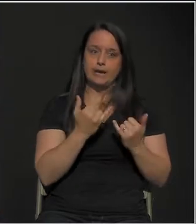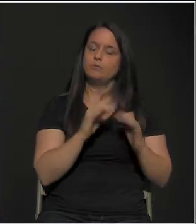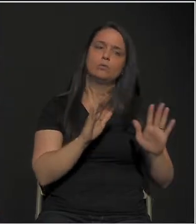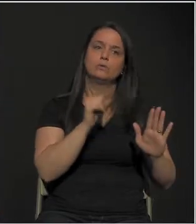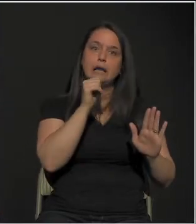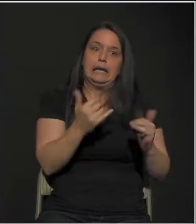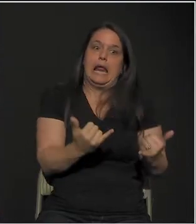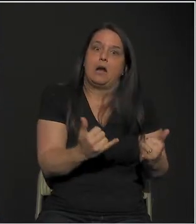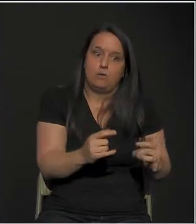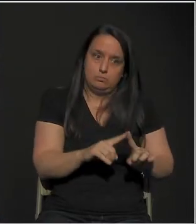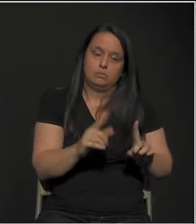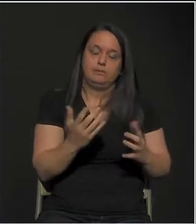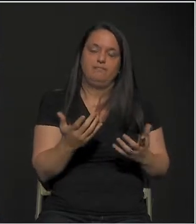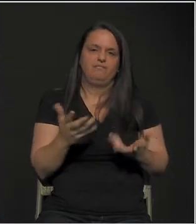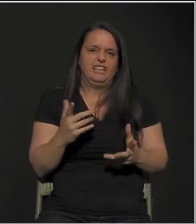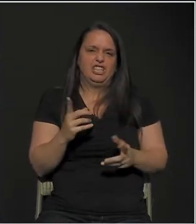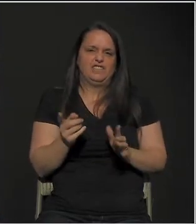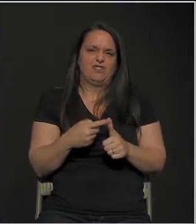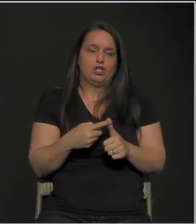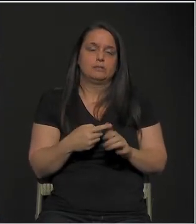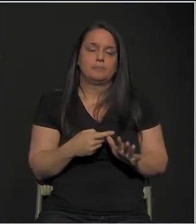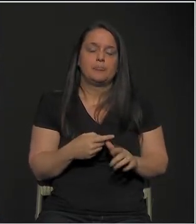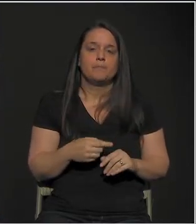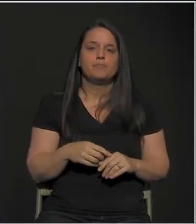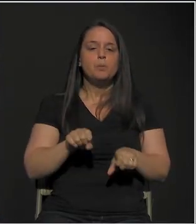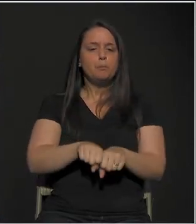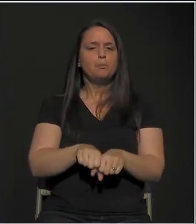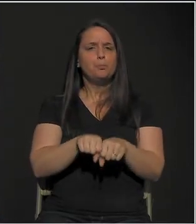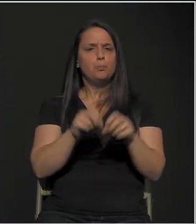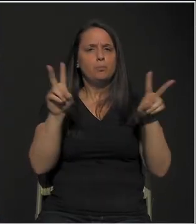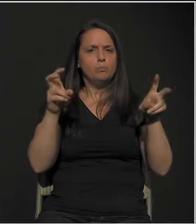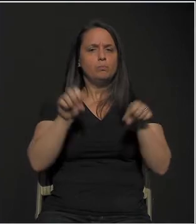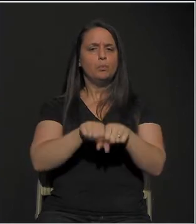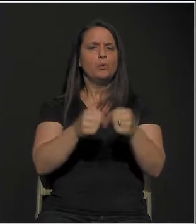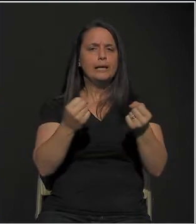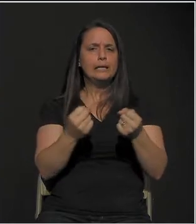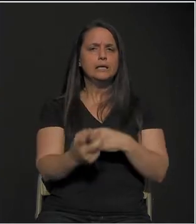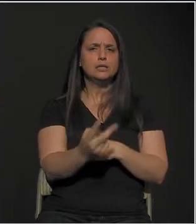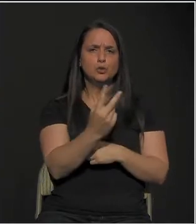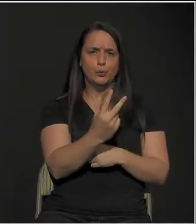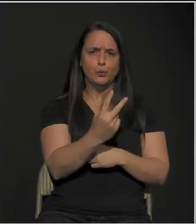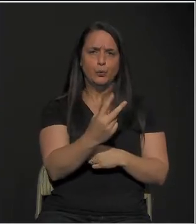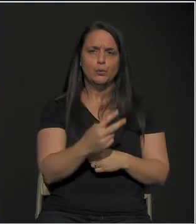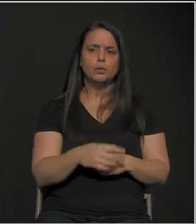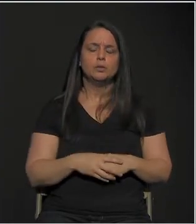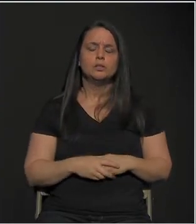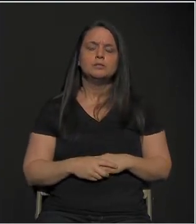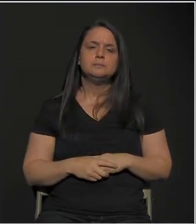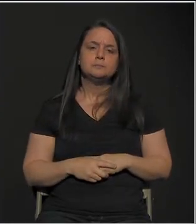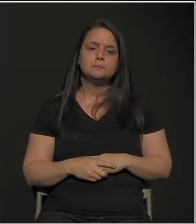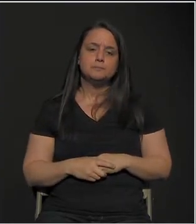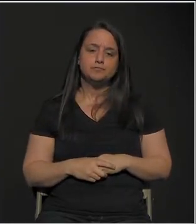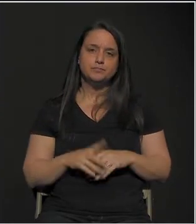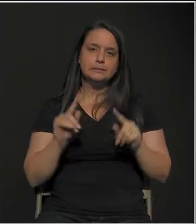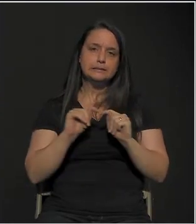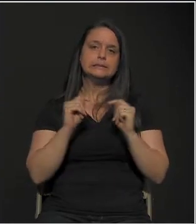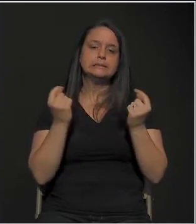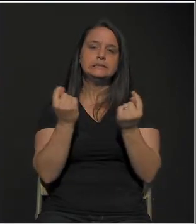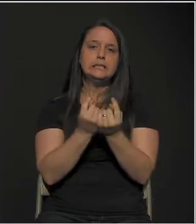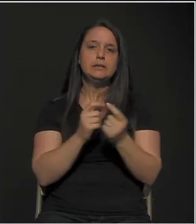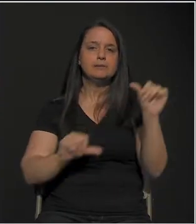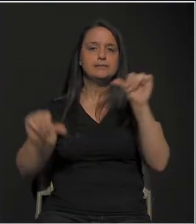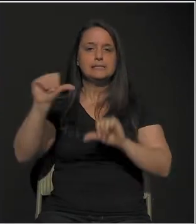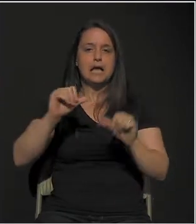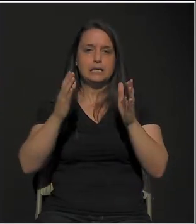first. Called Breaking Two. You should go watch it. It's really good. It's about what these guys do is this team of scientists